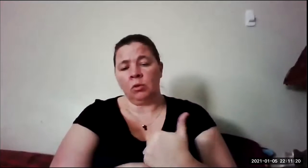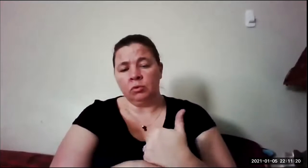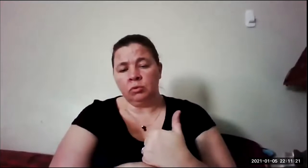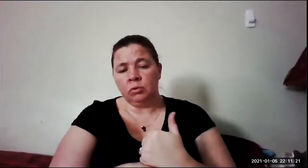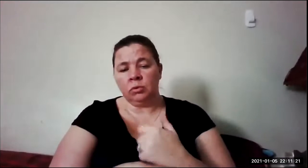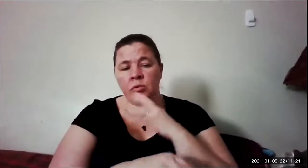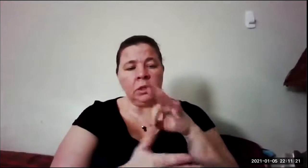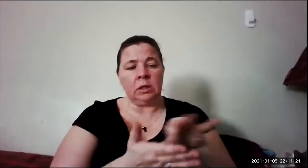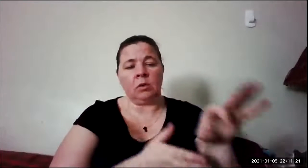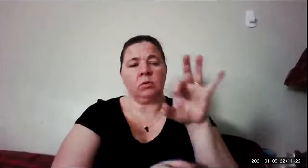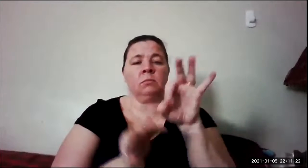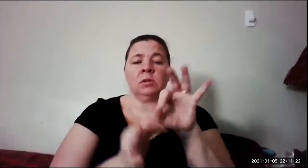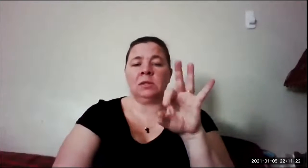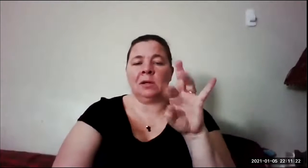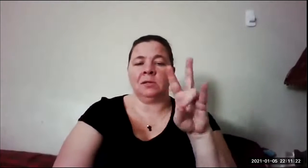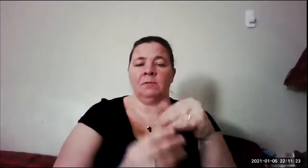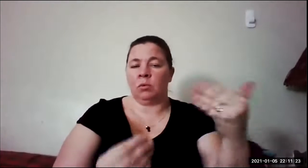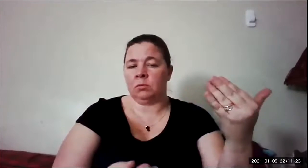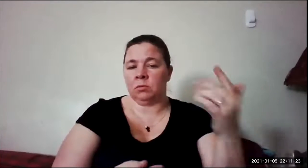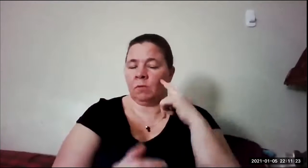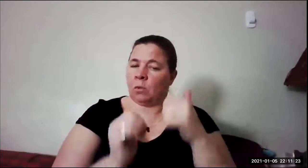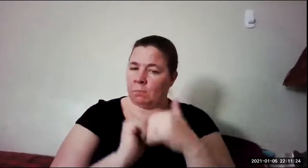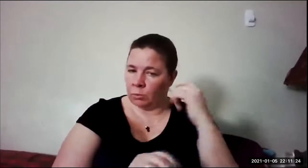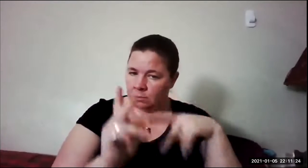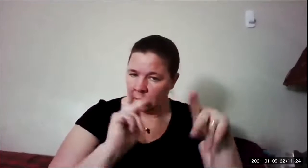now the $97 for most people.